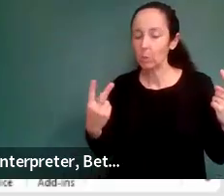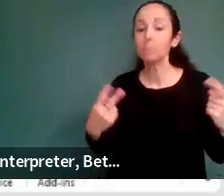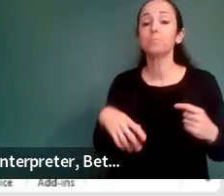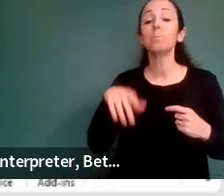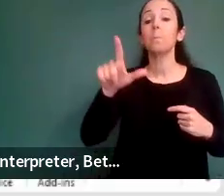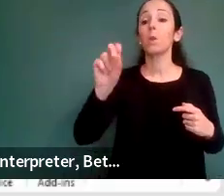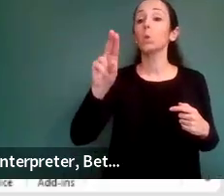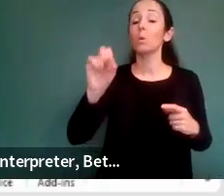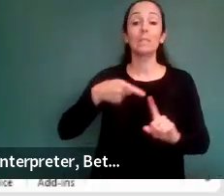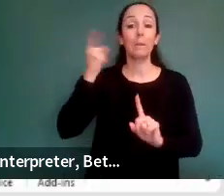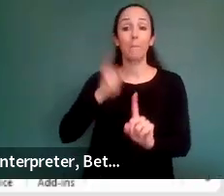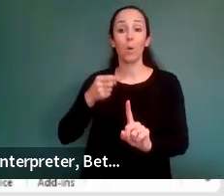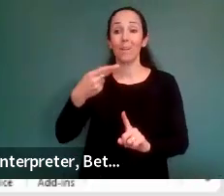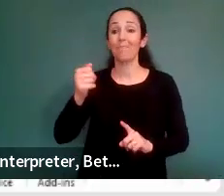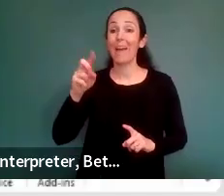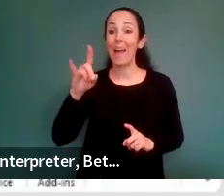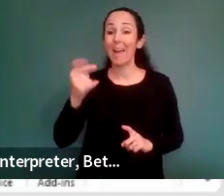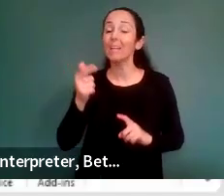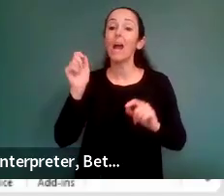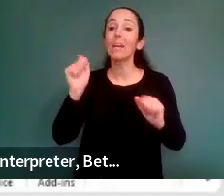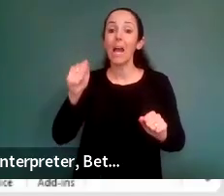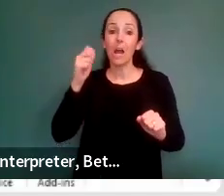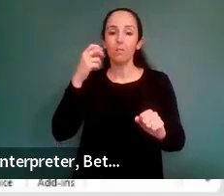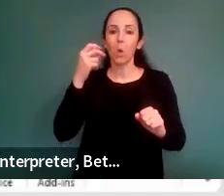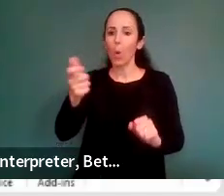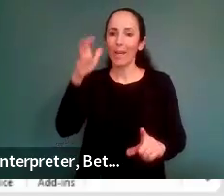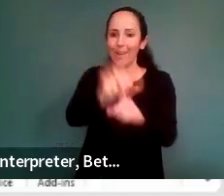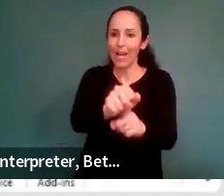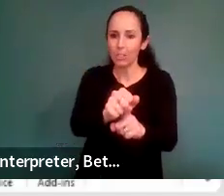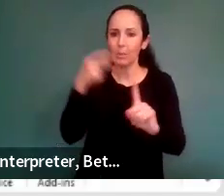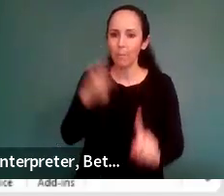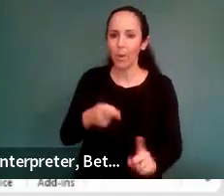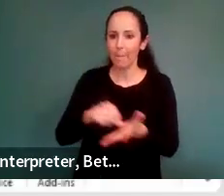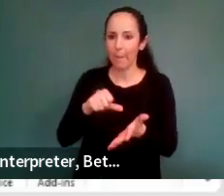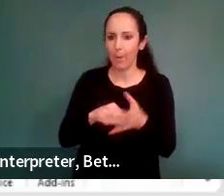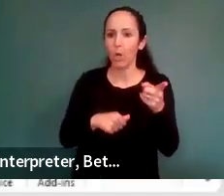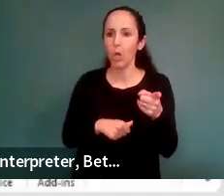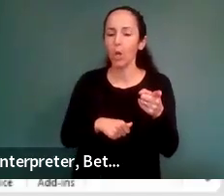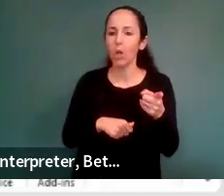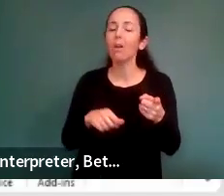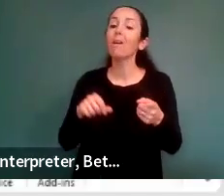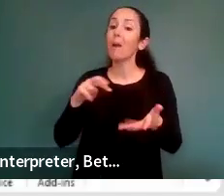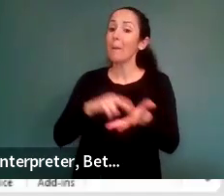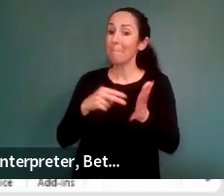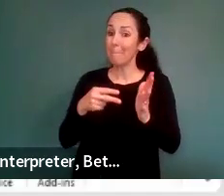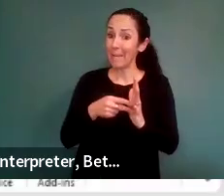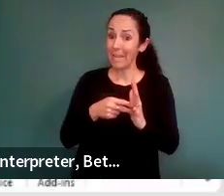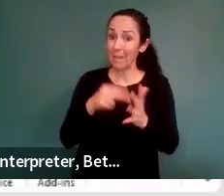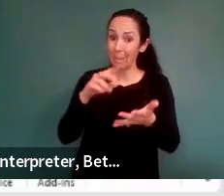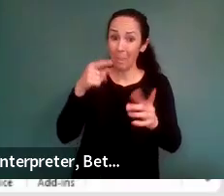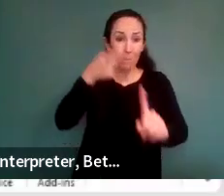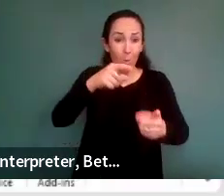quicker orientation. It allows for efficiency, and it helps convey meaning